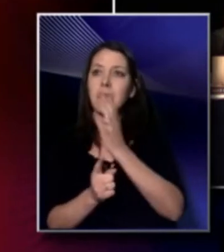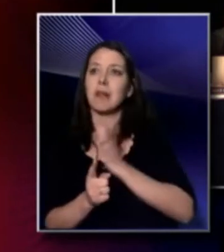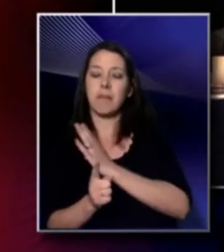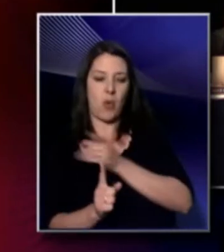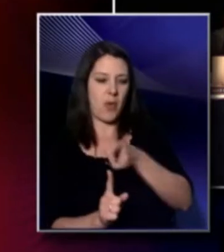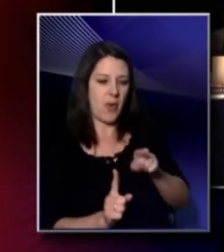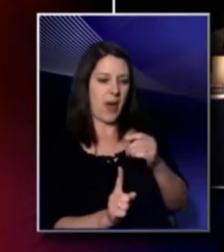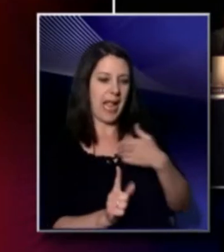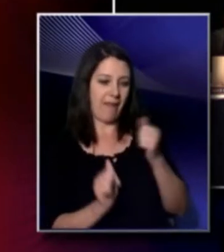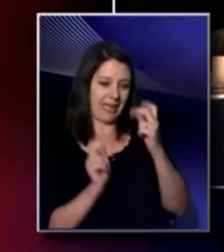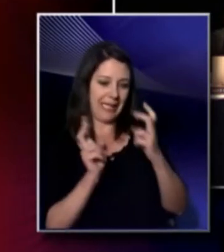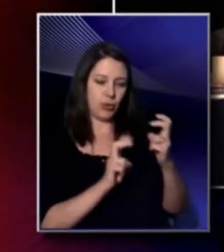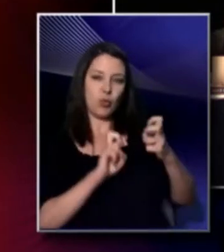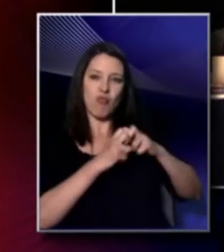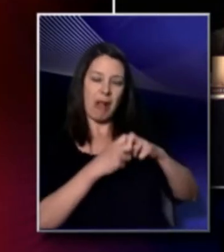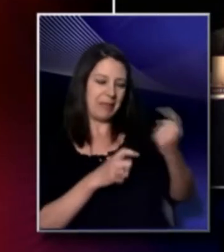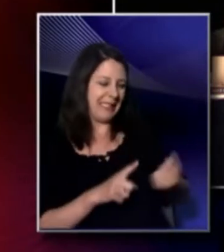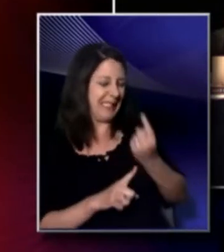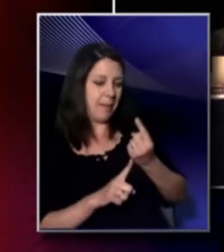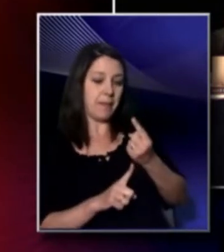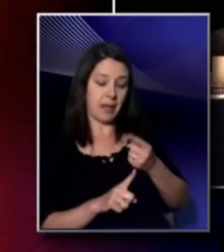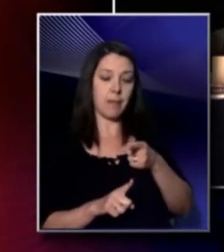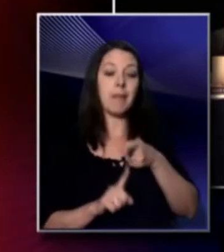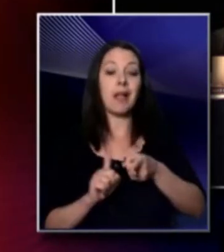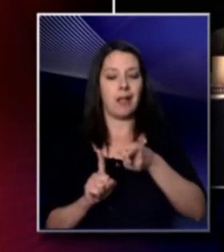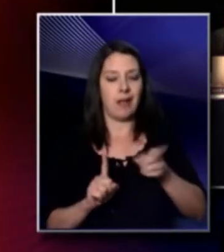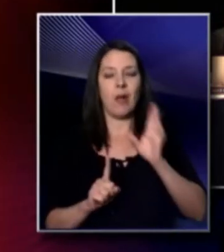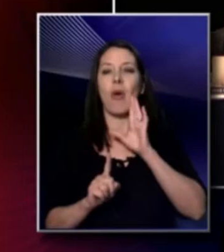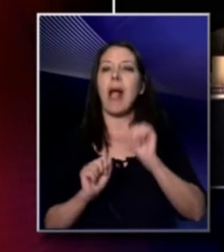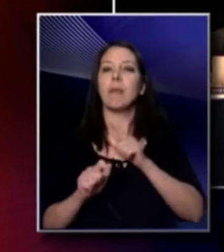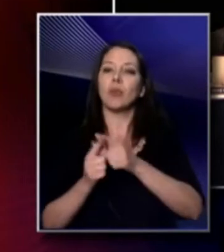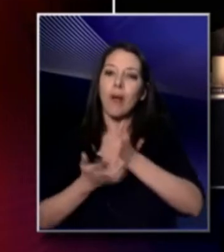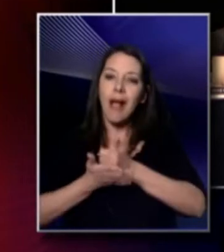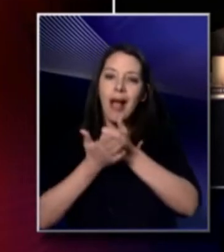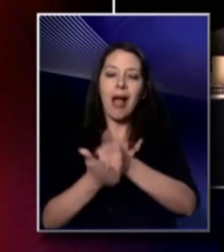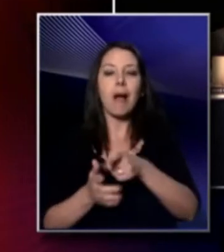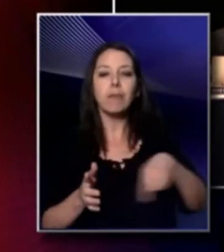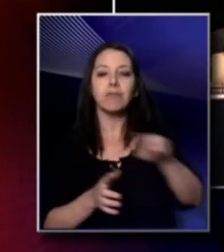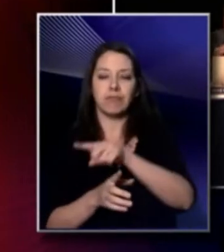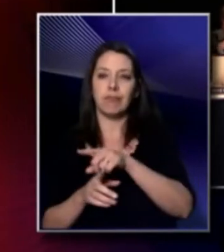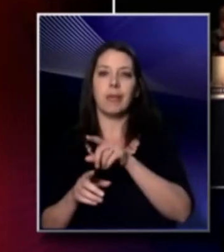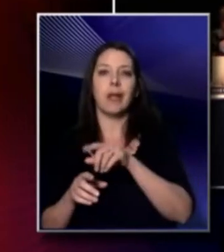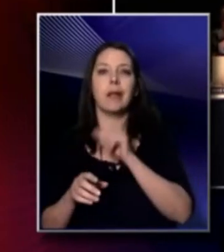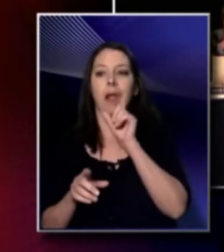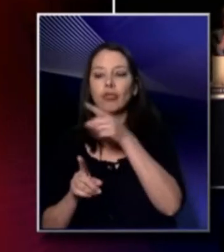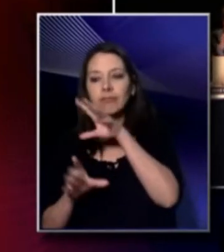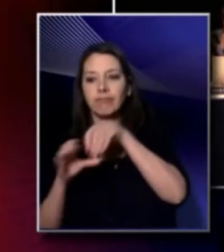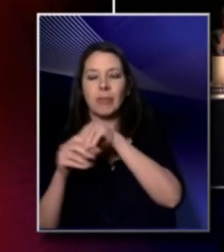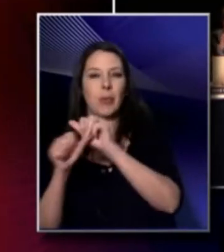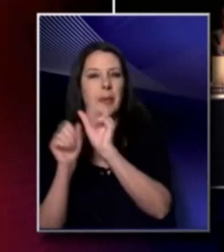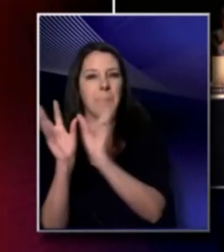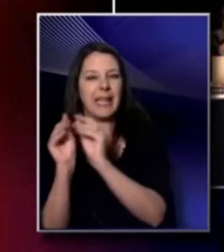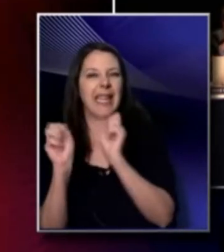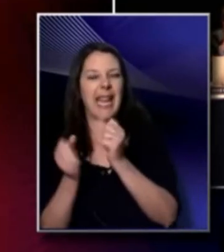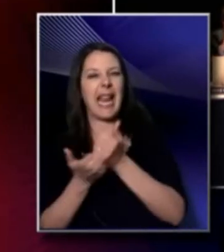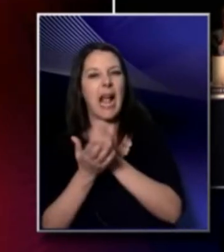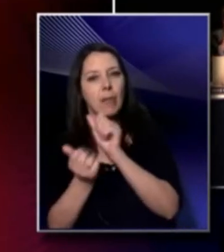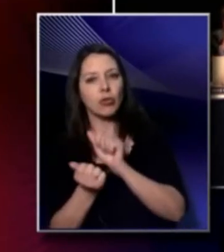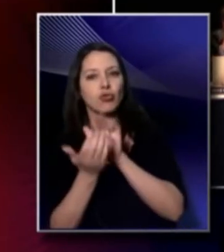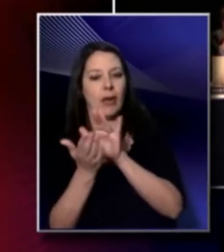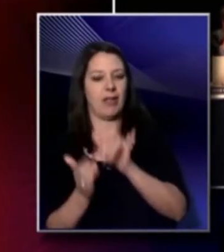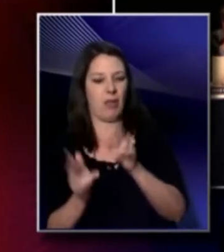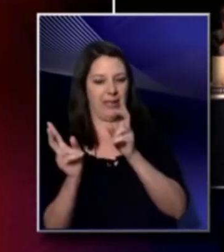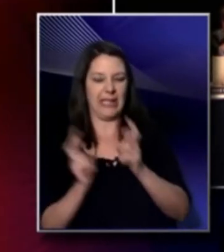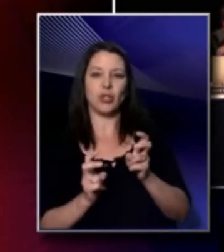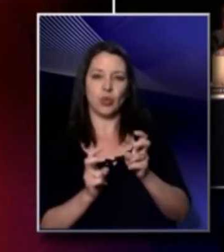somebody, one, who can do exactly what you're talking about outside of the open meetings issues to be able to address those issues, because there